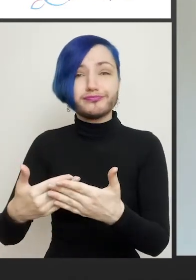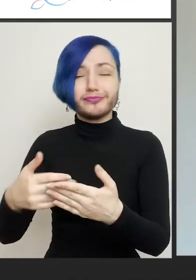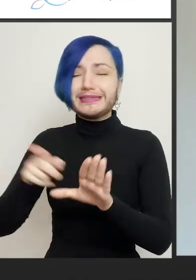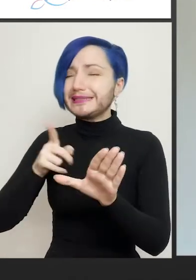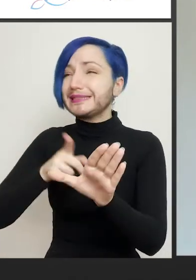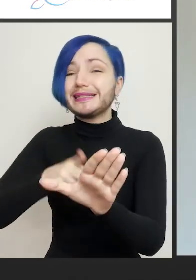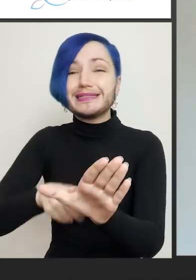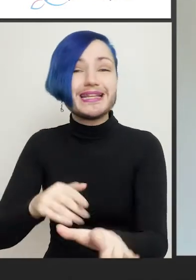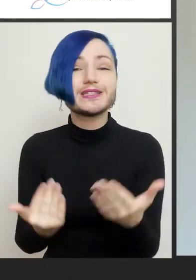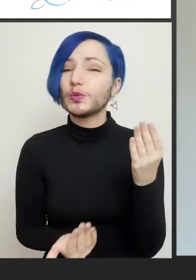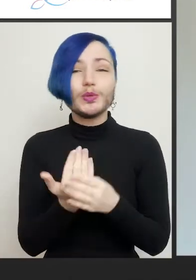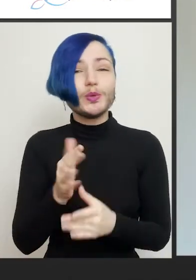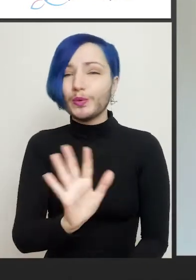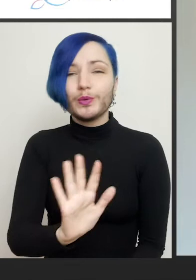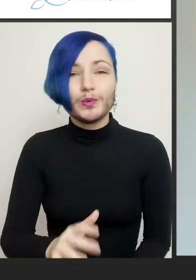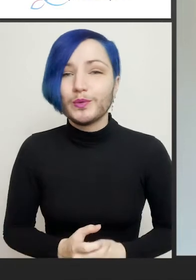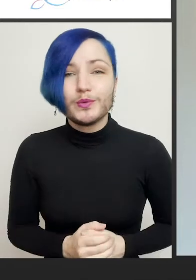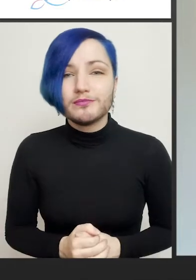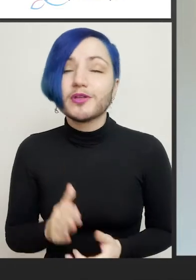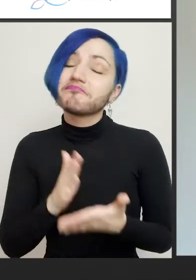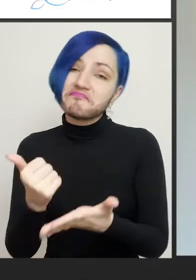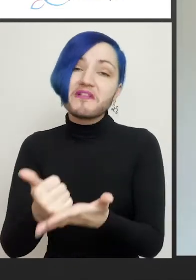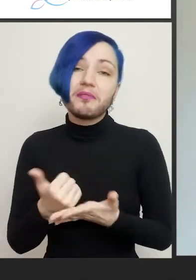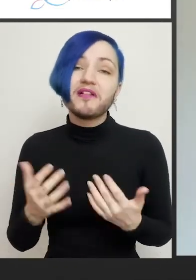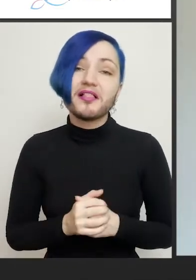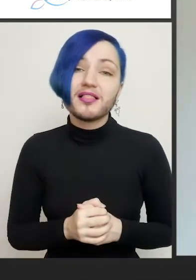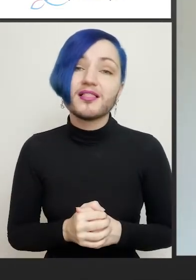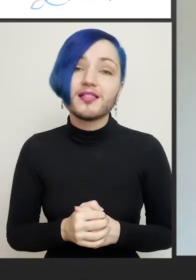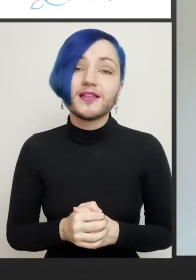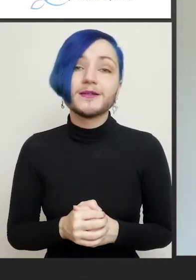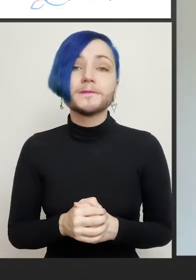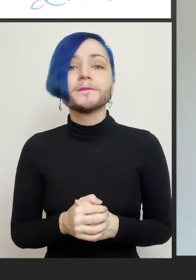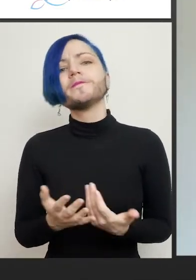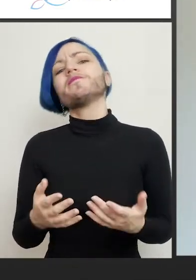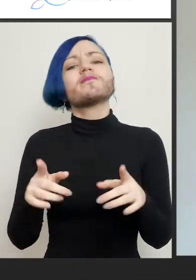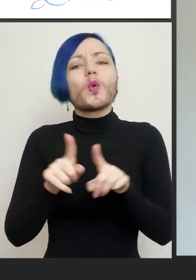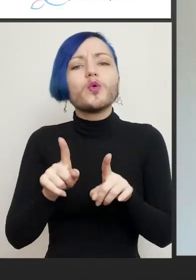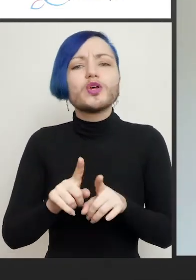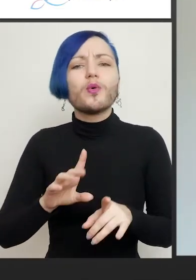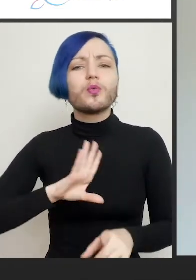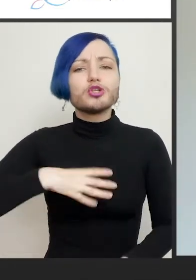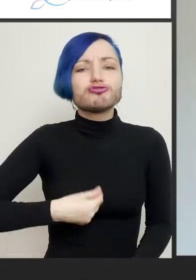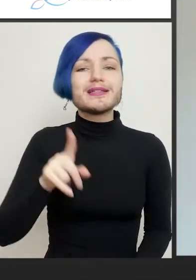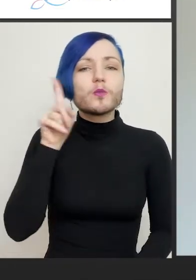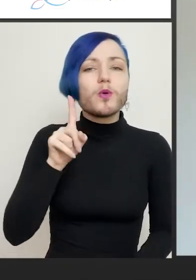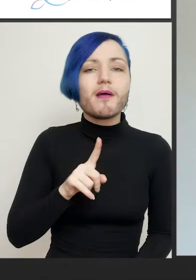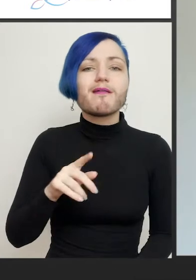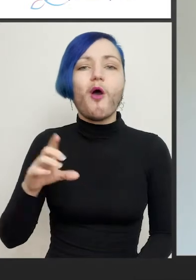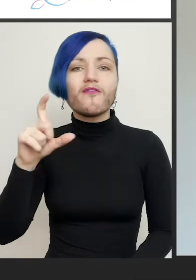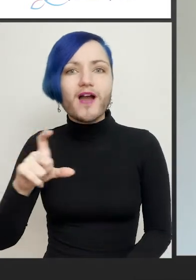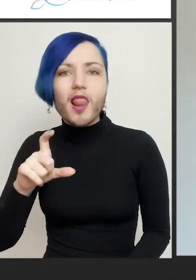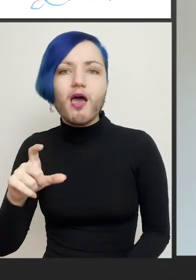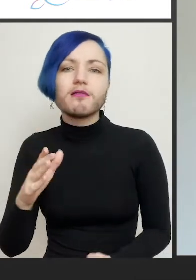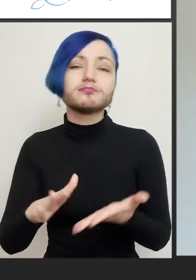It's not a new thing. And I think that's really helpful too. And to also see a trans woman of color who is very